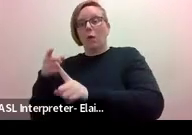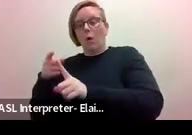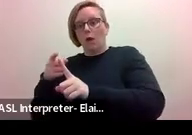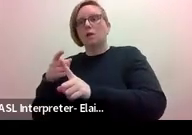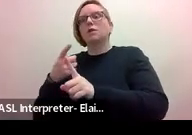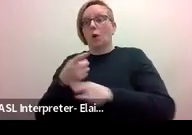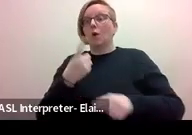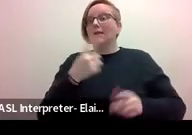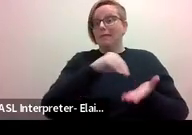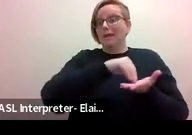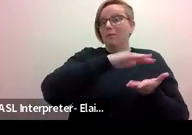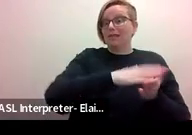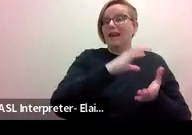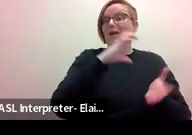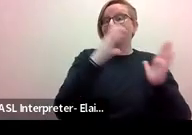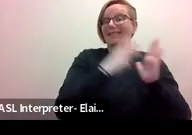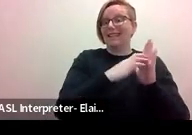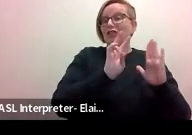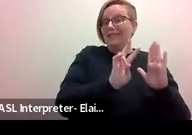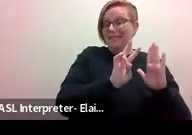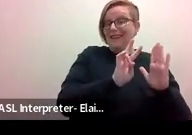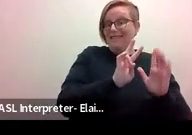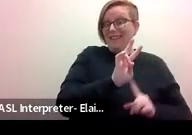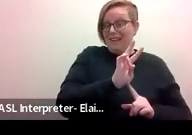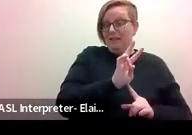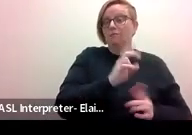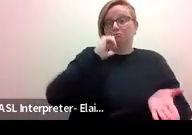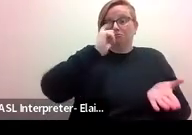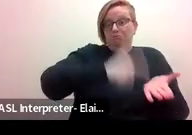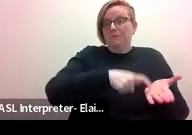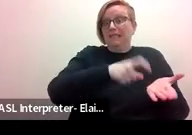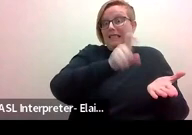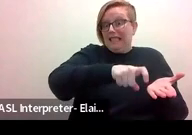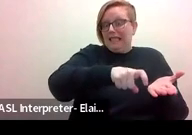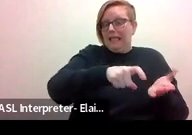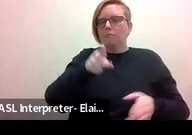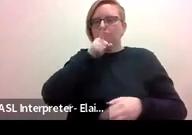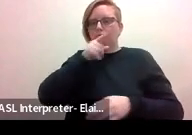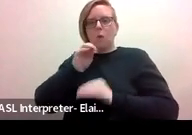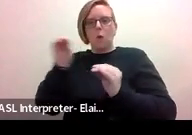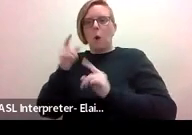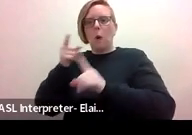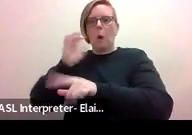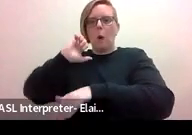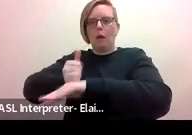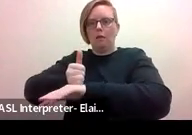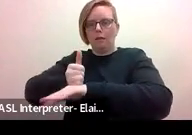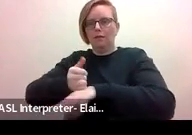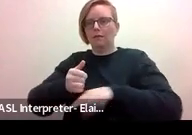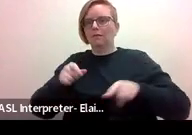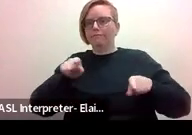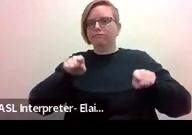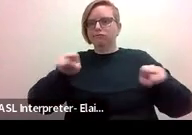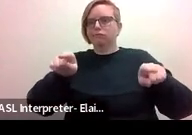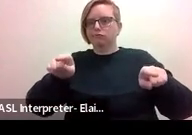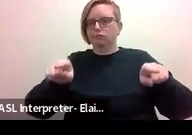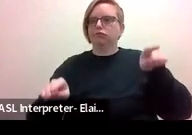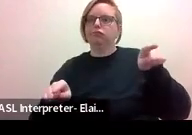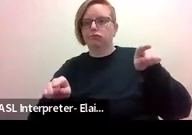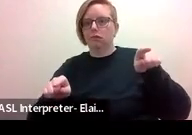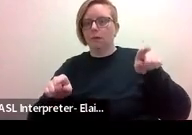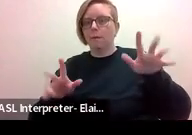in Section 7 does not align back to a goal. So again, we're going to talk about alignment a lot. And then Section